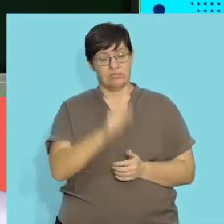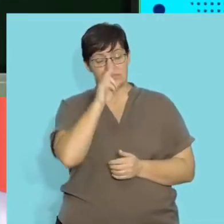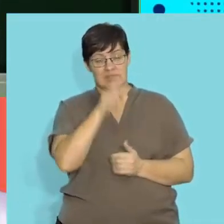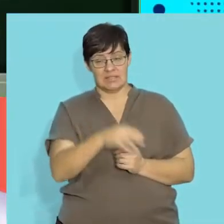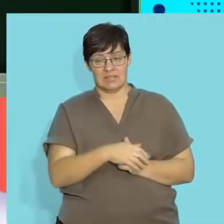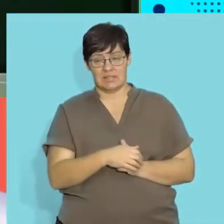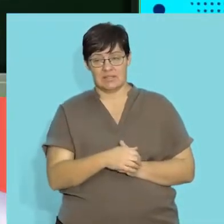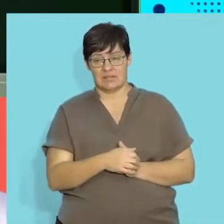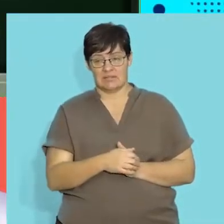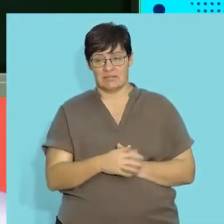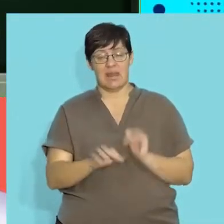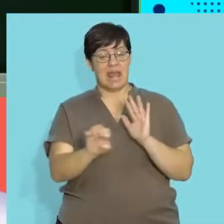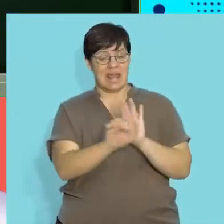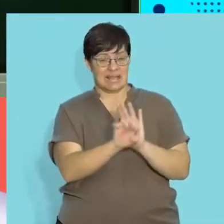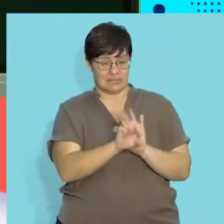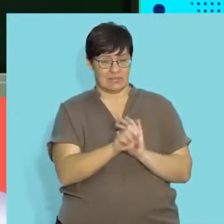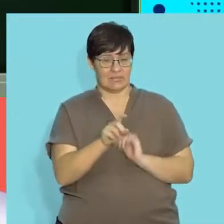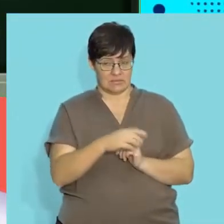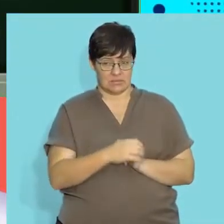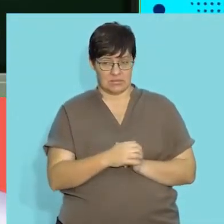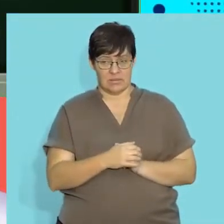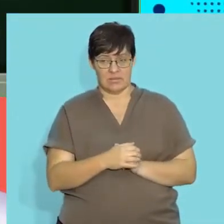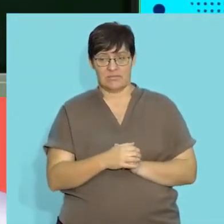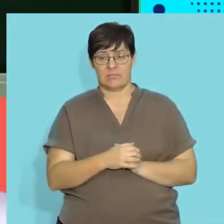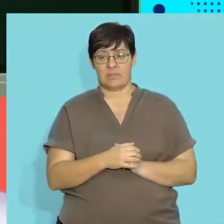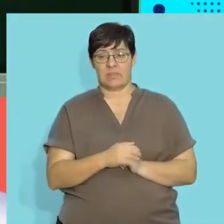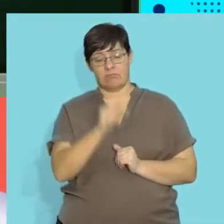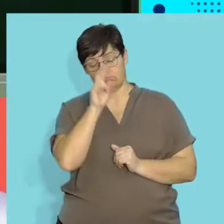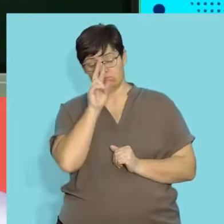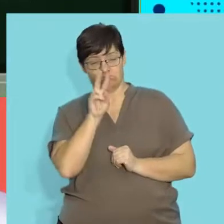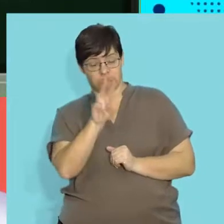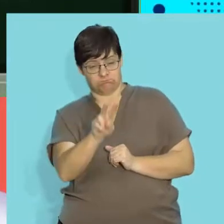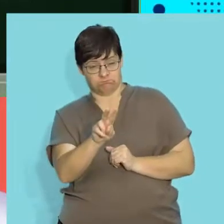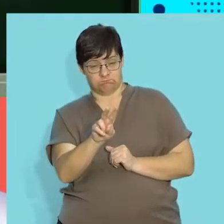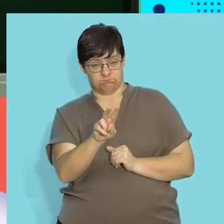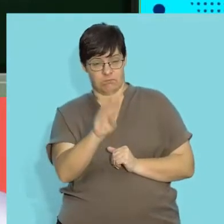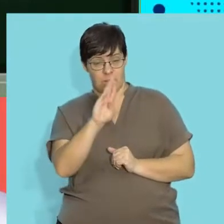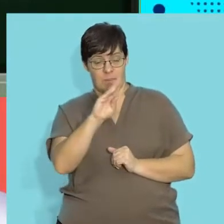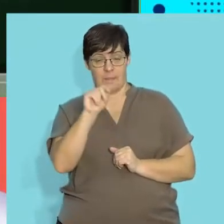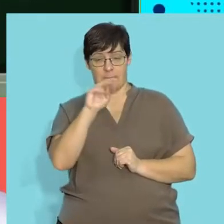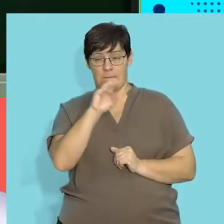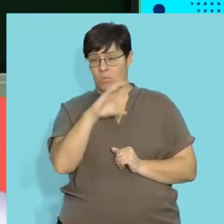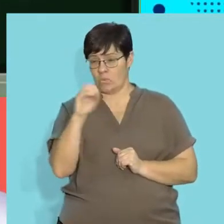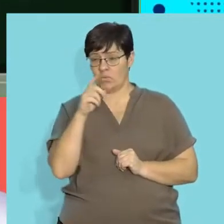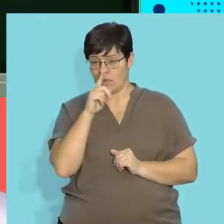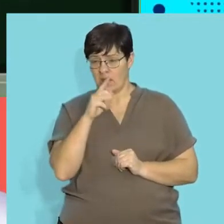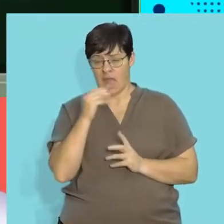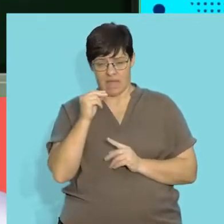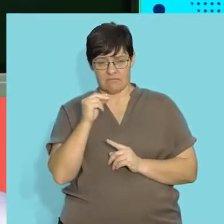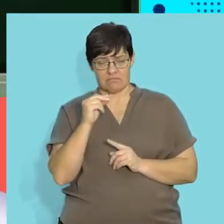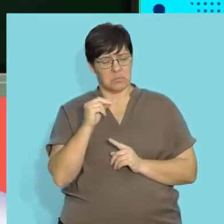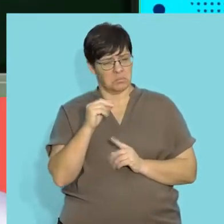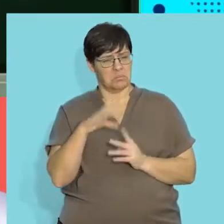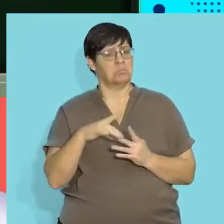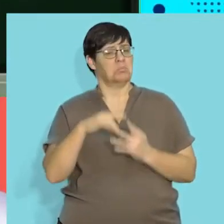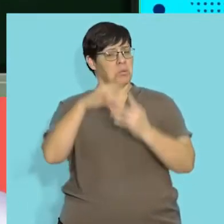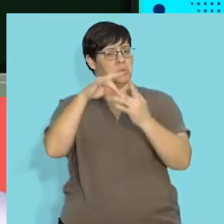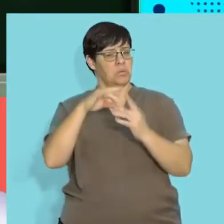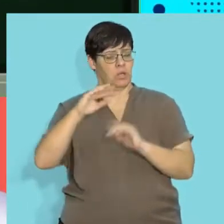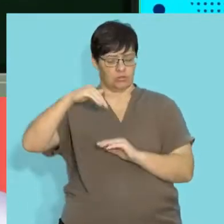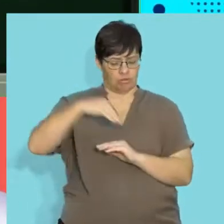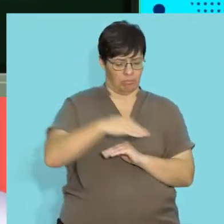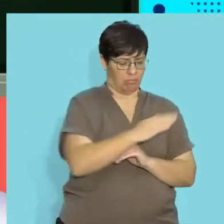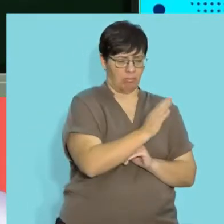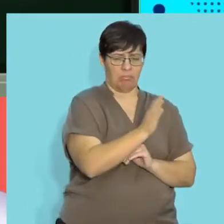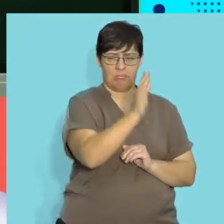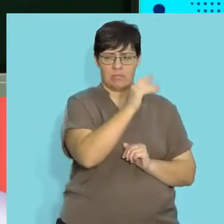recognize, I've got an example of a bamboo shoot here, and if you look at it, it's essentially taken quite a unique shape. And this shape shows